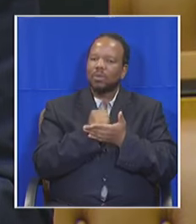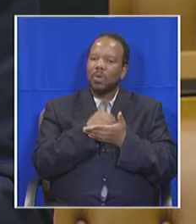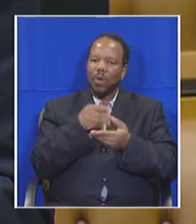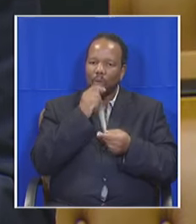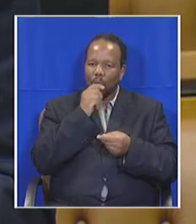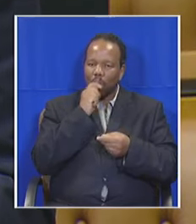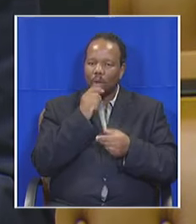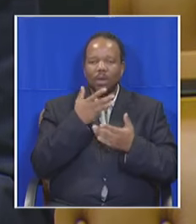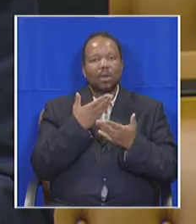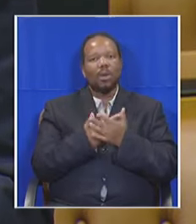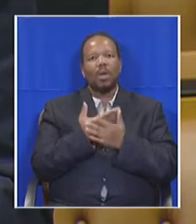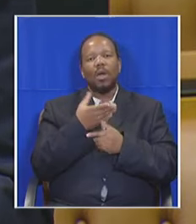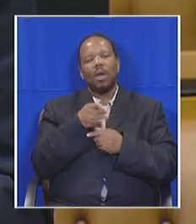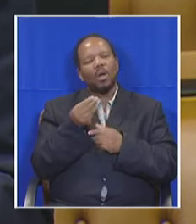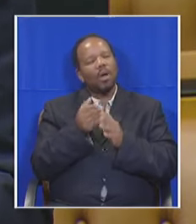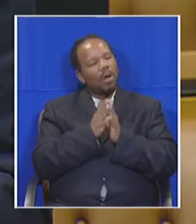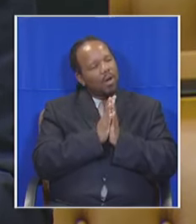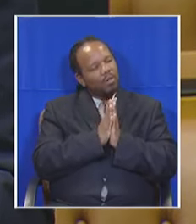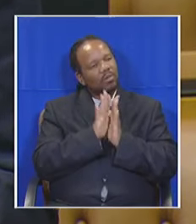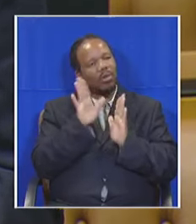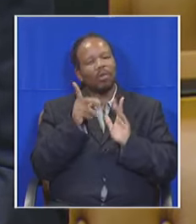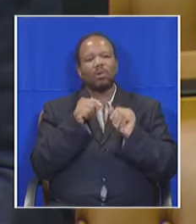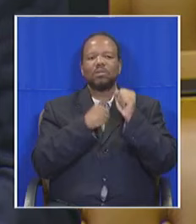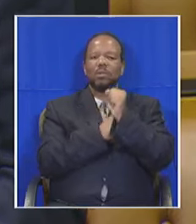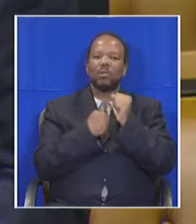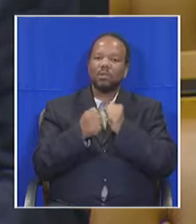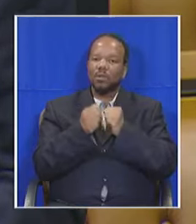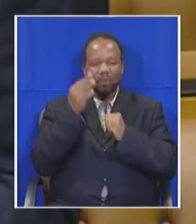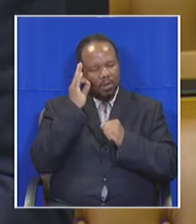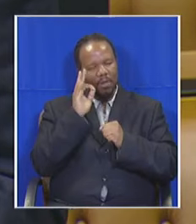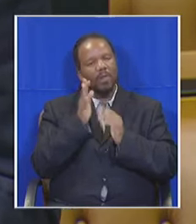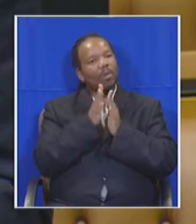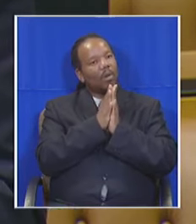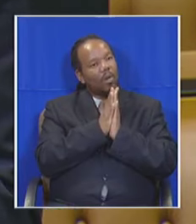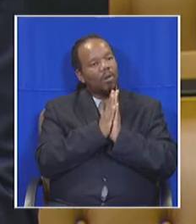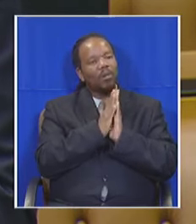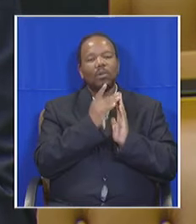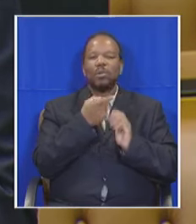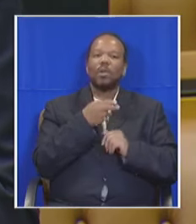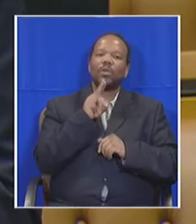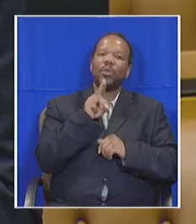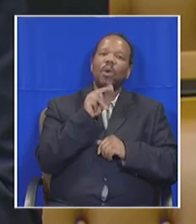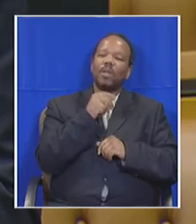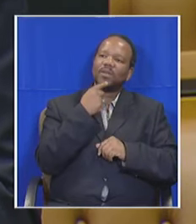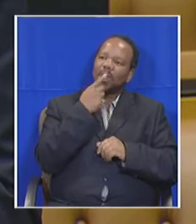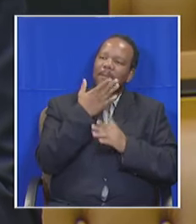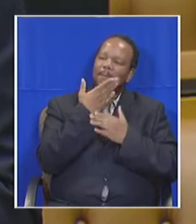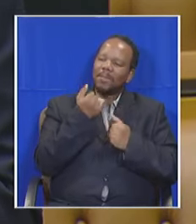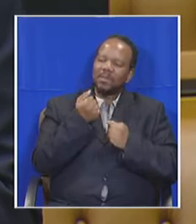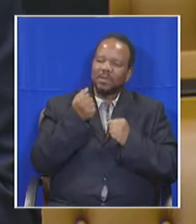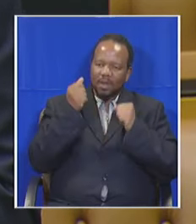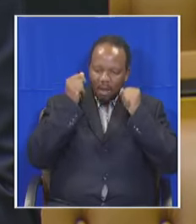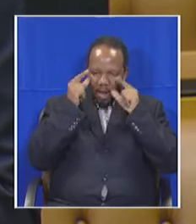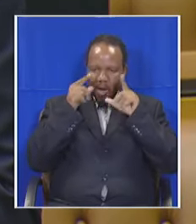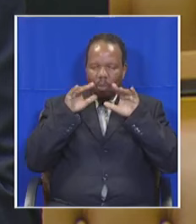on all relevant arms of government to heed the call by the United Nations to spread awareness and to continue